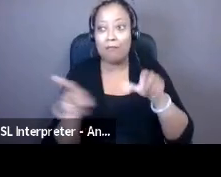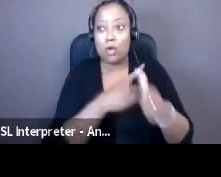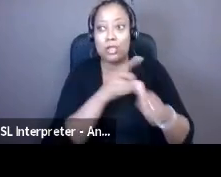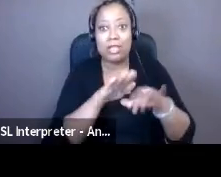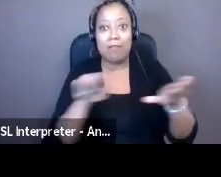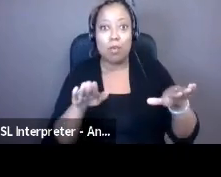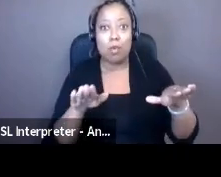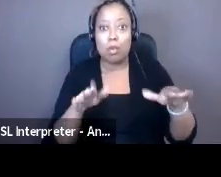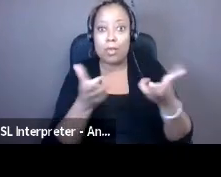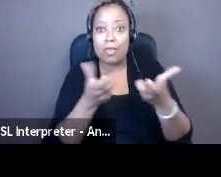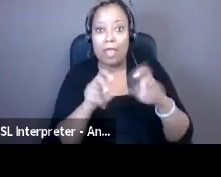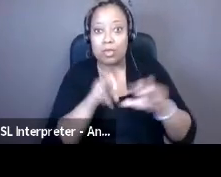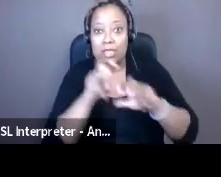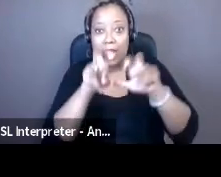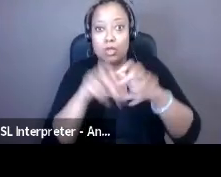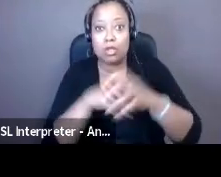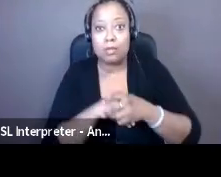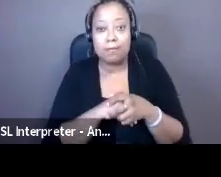stairs?